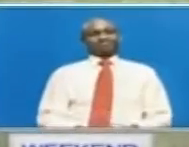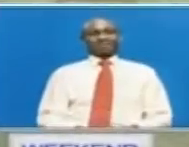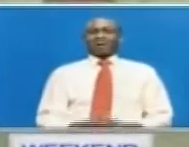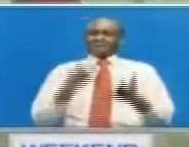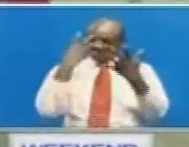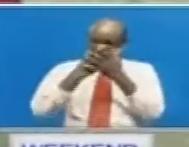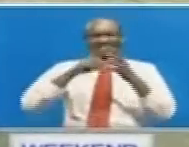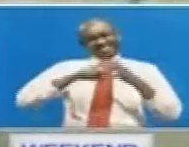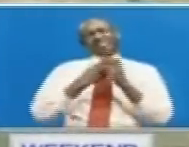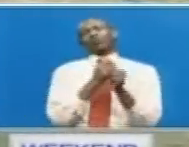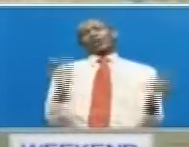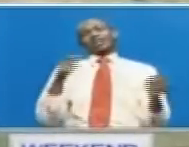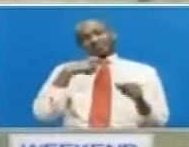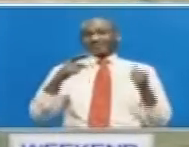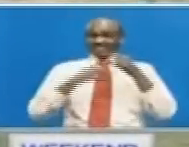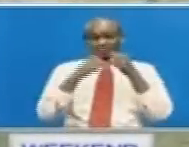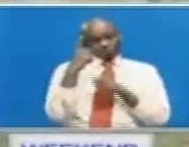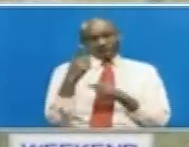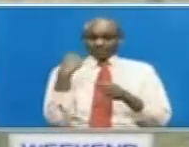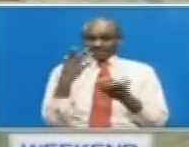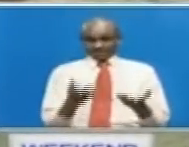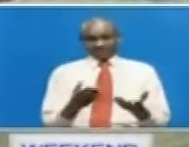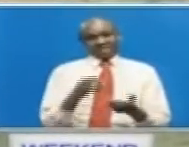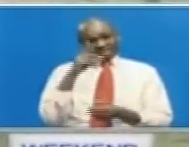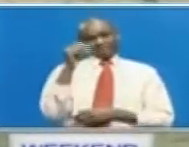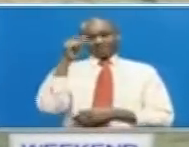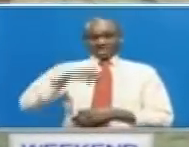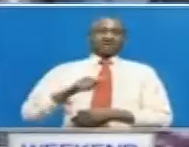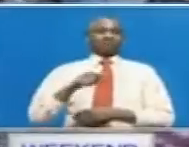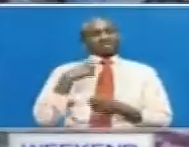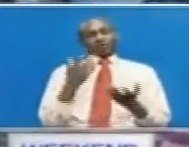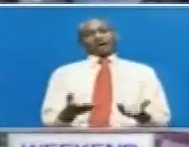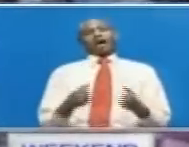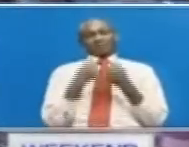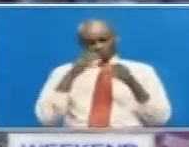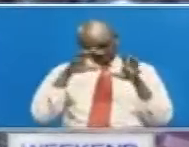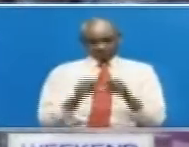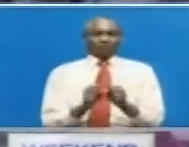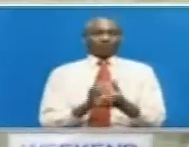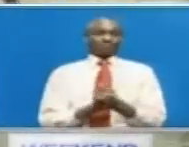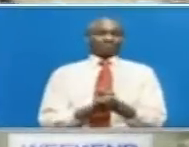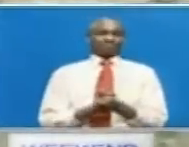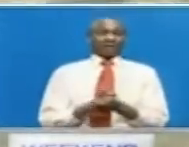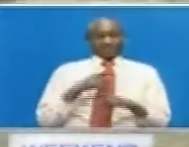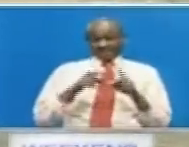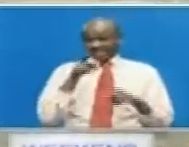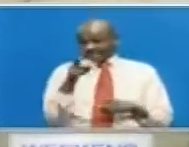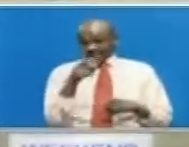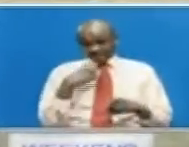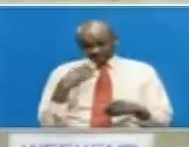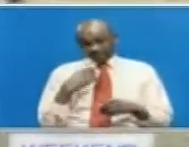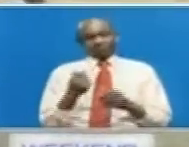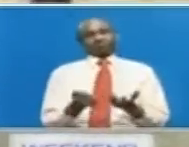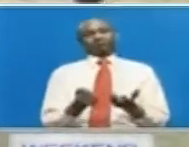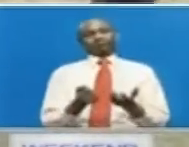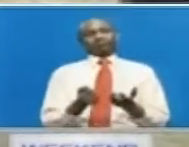Prisons began the better side, leading 6-1 before KPA suppressed them and overtook them 9-7. However, they backpedaled